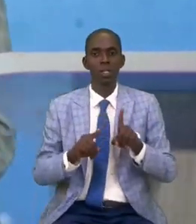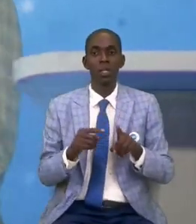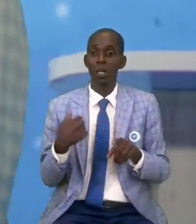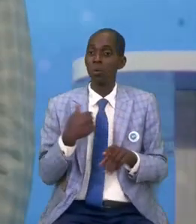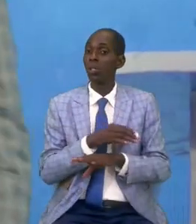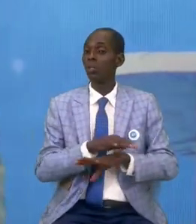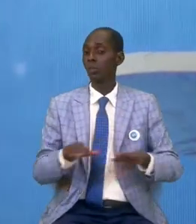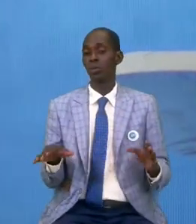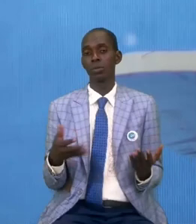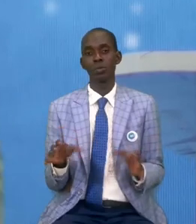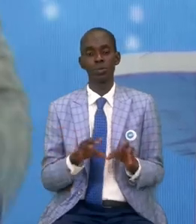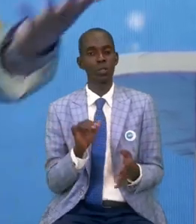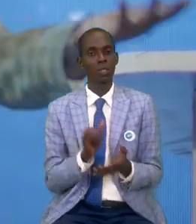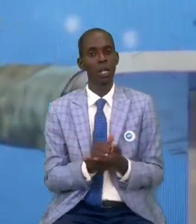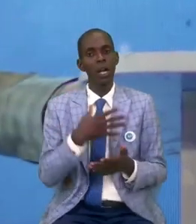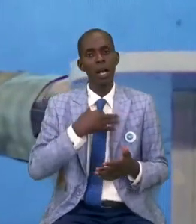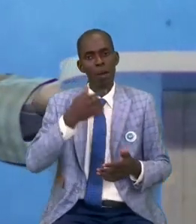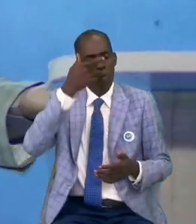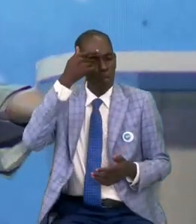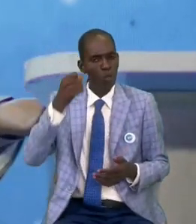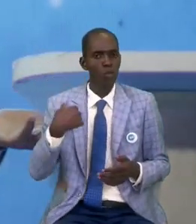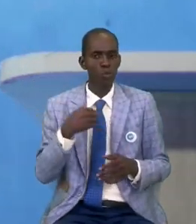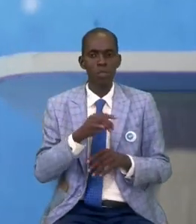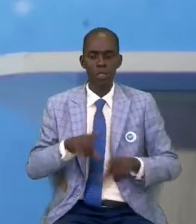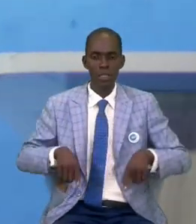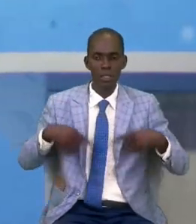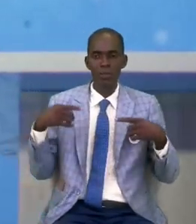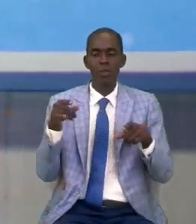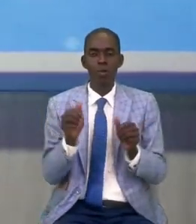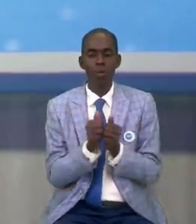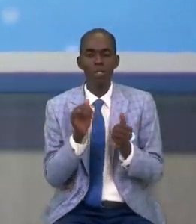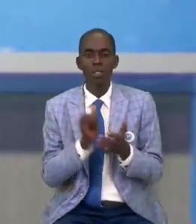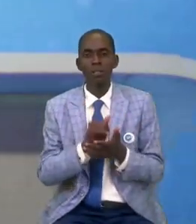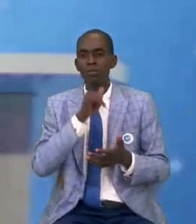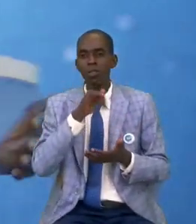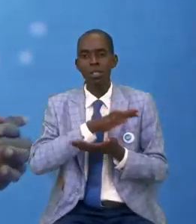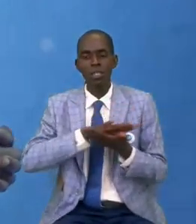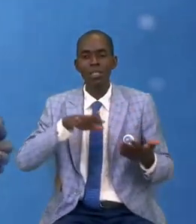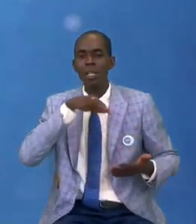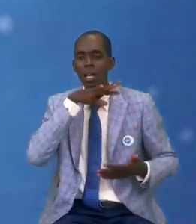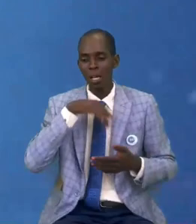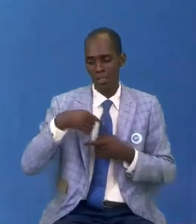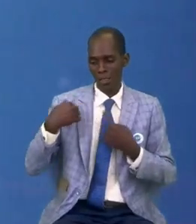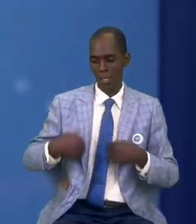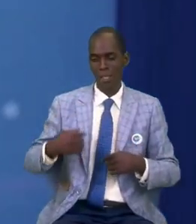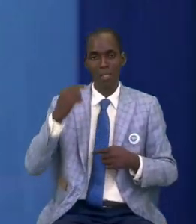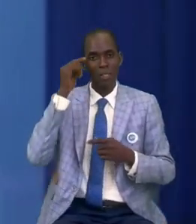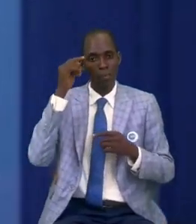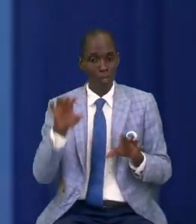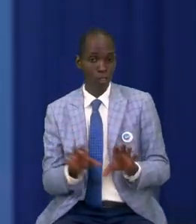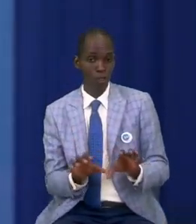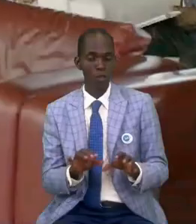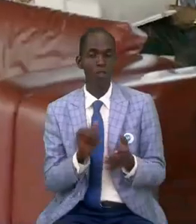unclean action, and that's why we have problems. And then we have unclean habits.